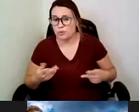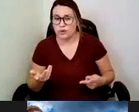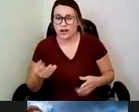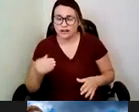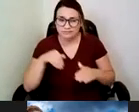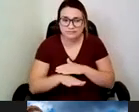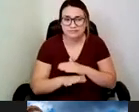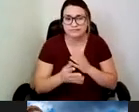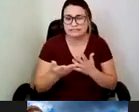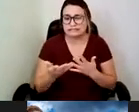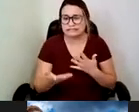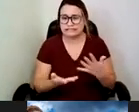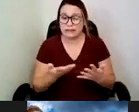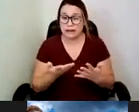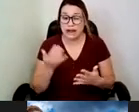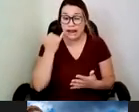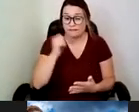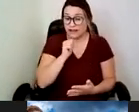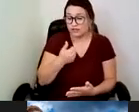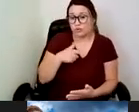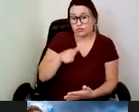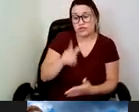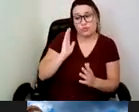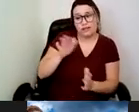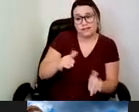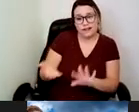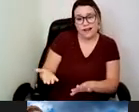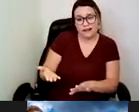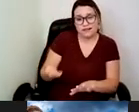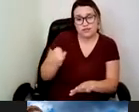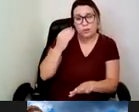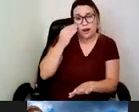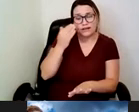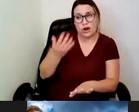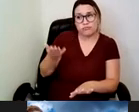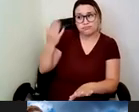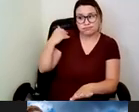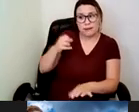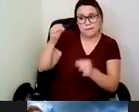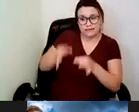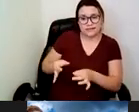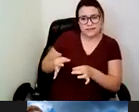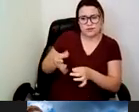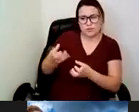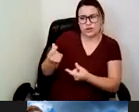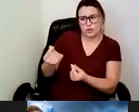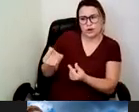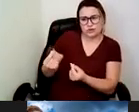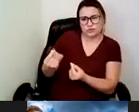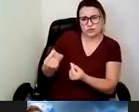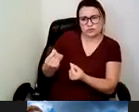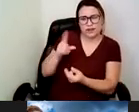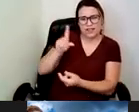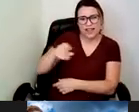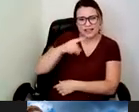you know, if I don't do this, she's going to die. So I know she made these decisions, but what do you want to do? And I think the job, I'll